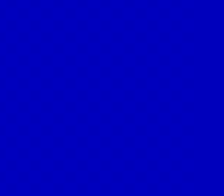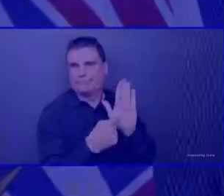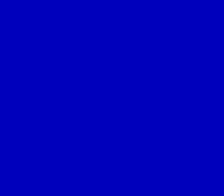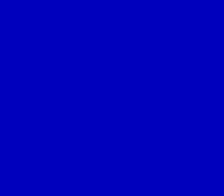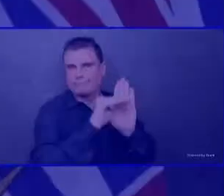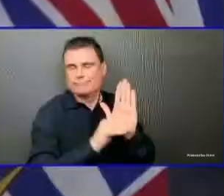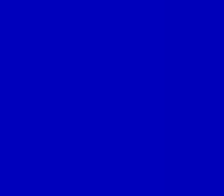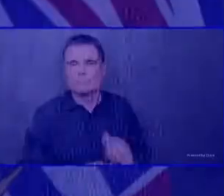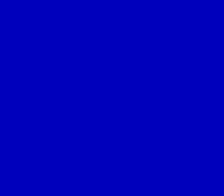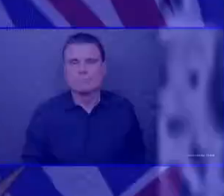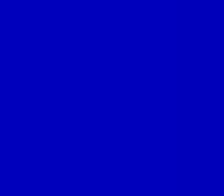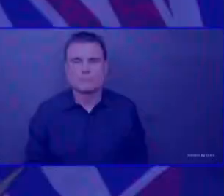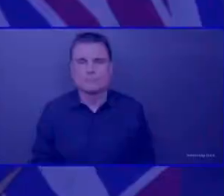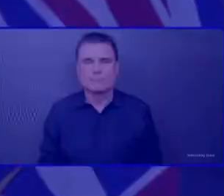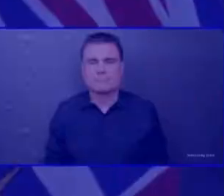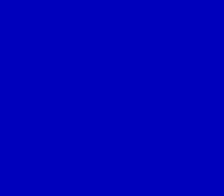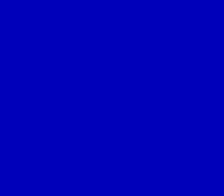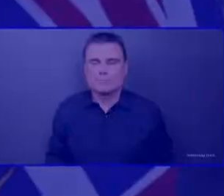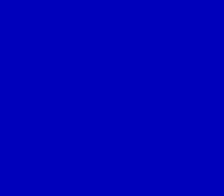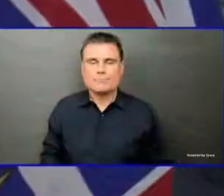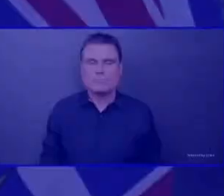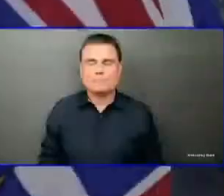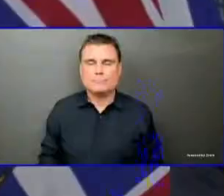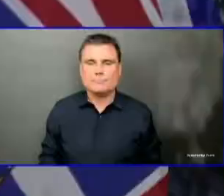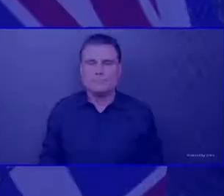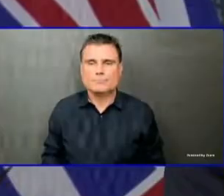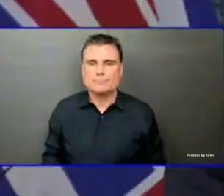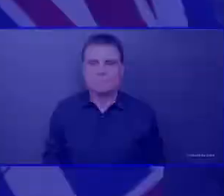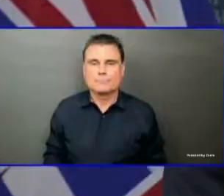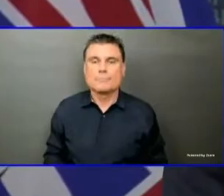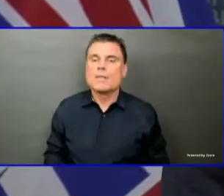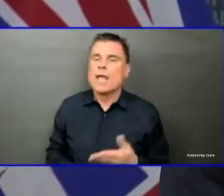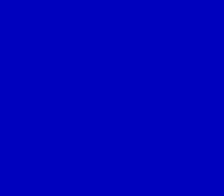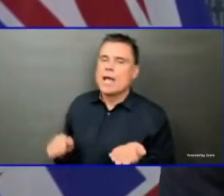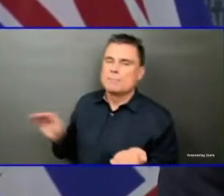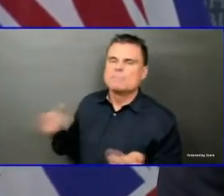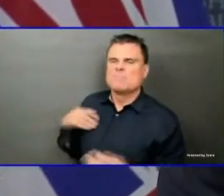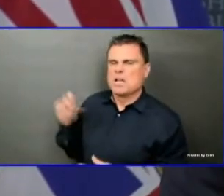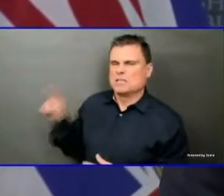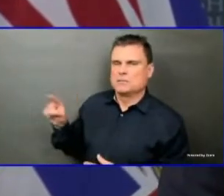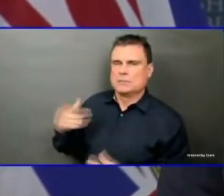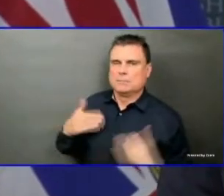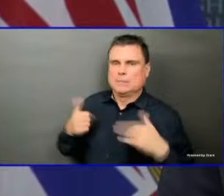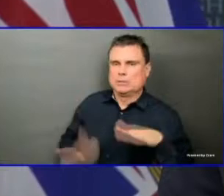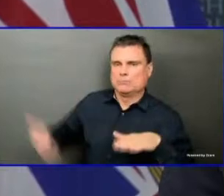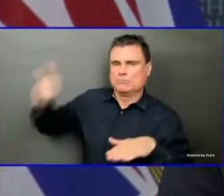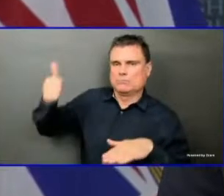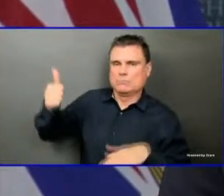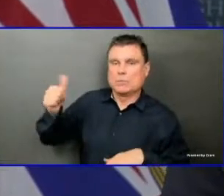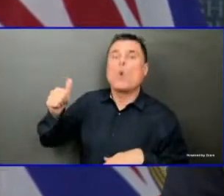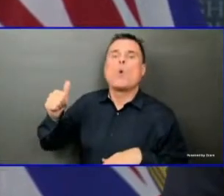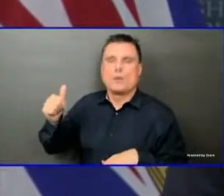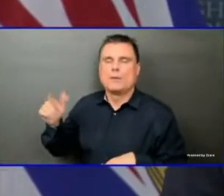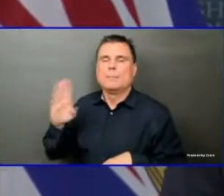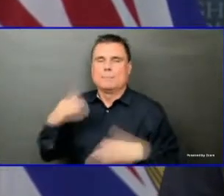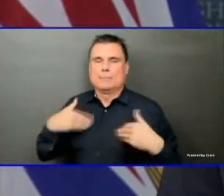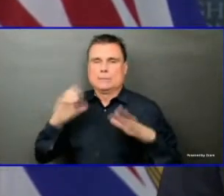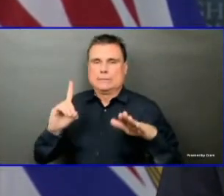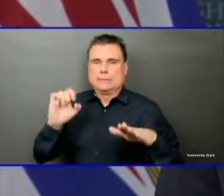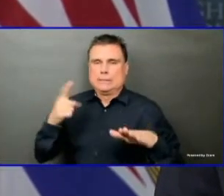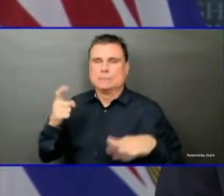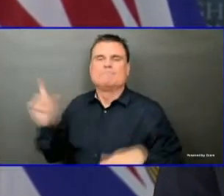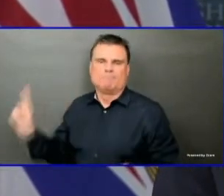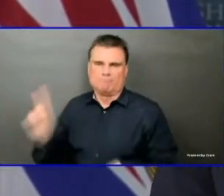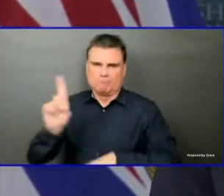And just a reminder that the core of our vaccine program so far, and you see its impact in long-term care already,